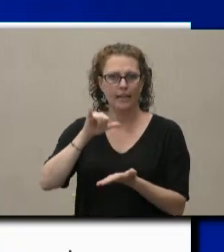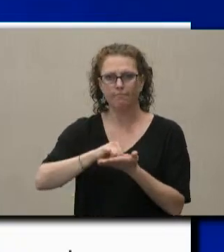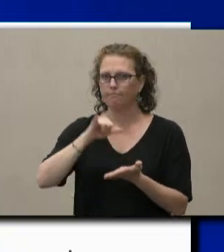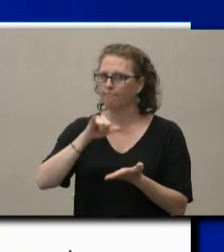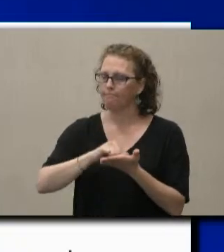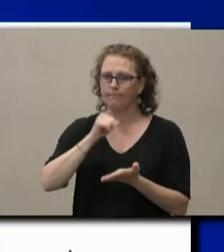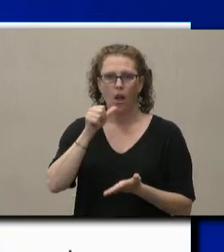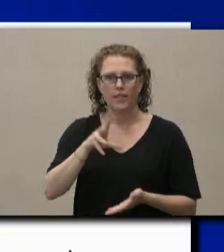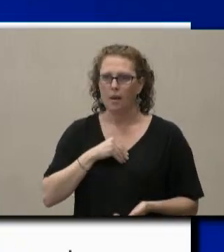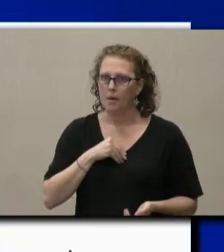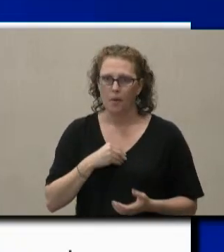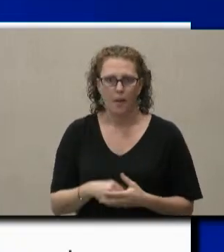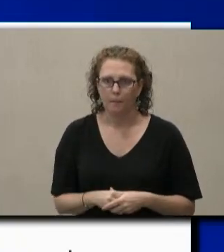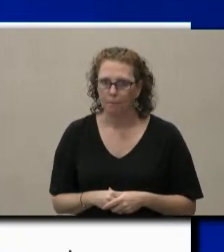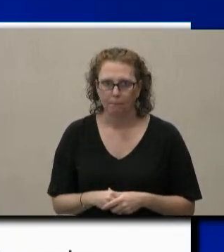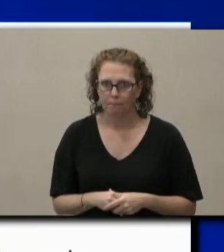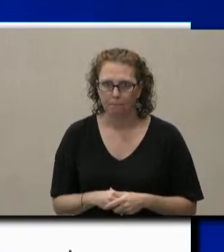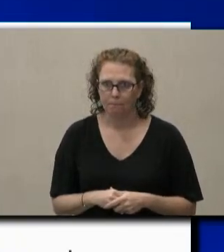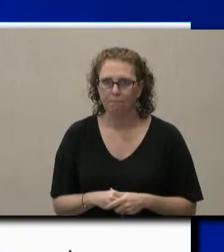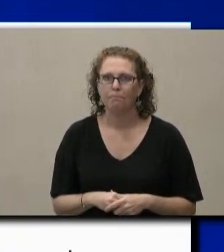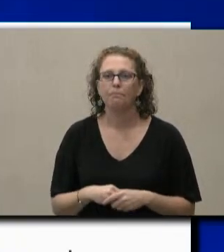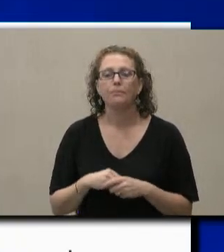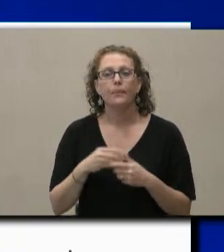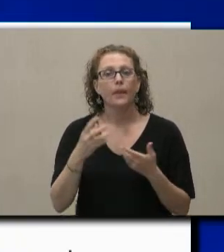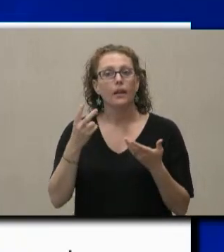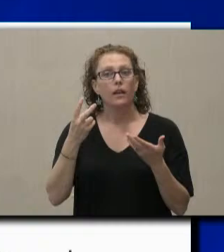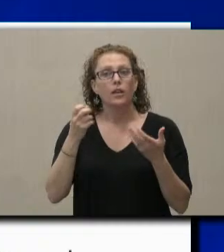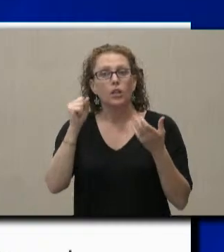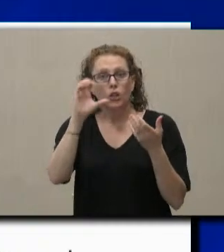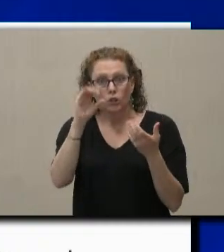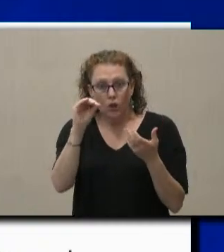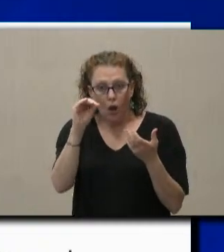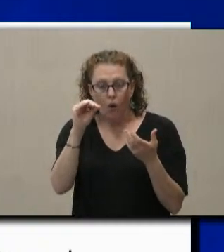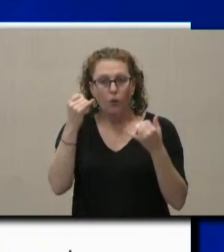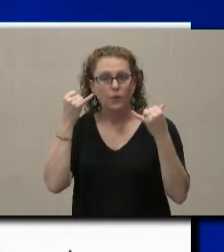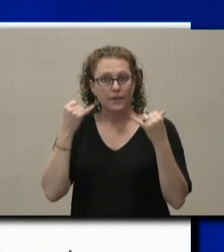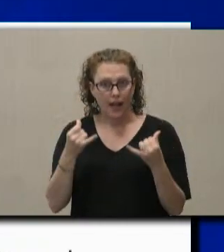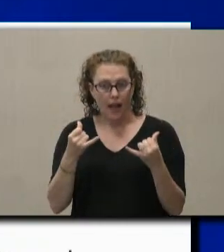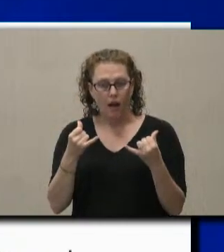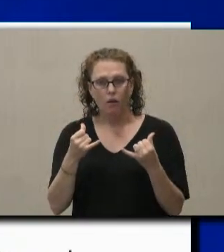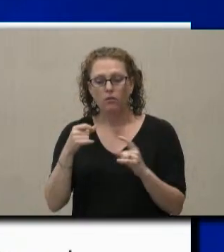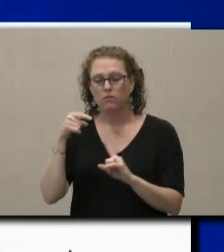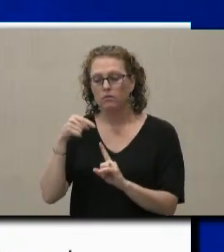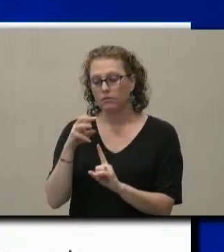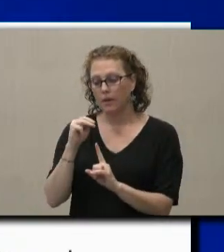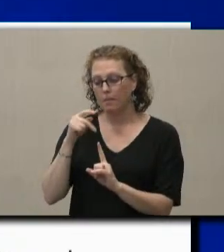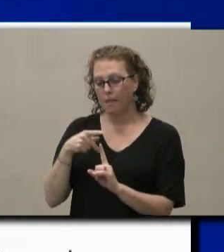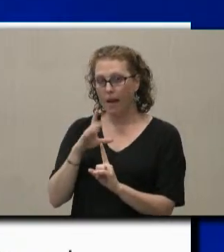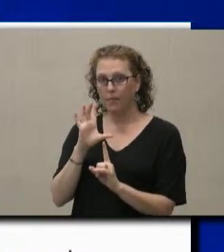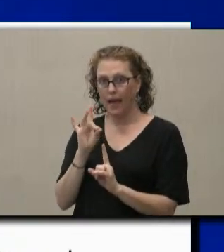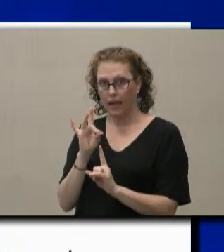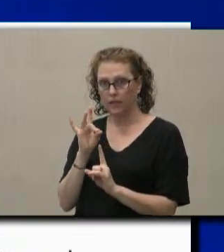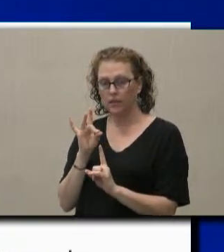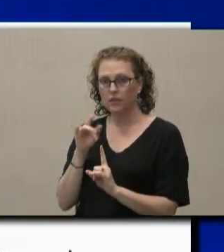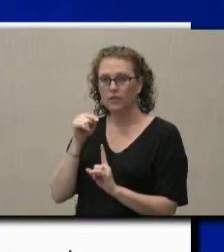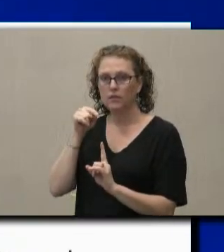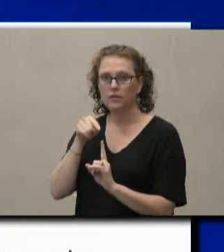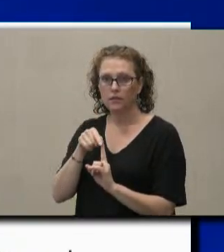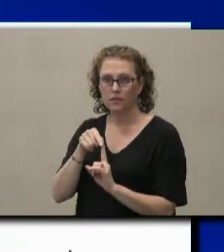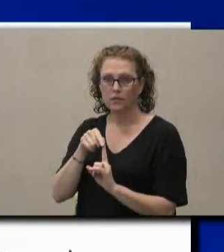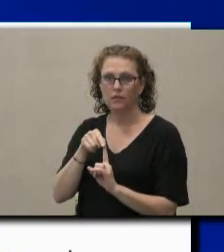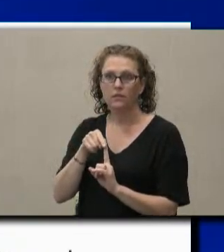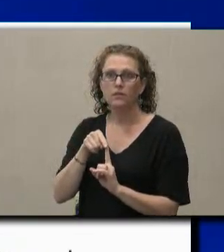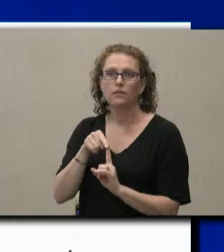The findings from option 8 is that the total deviation, as that map was drawn, not as proposed, is acceptable